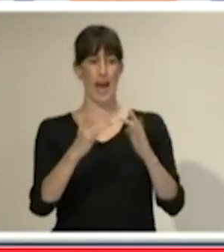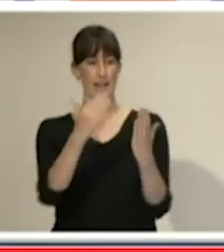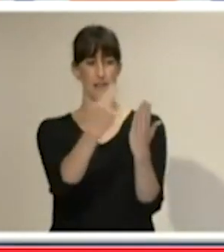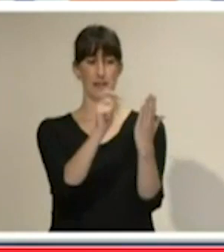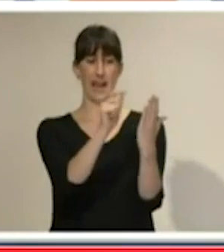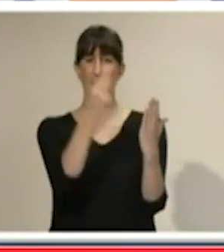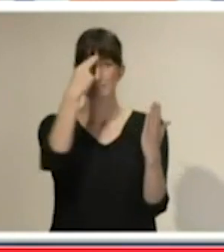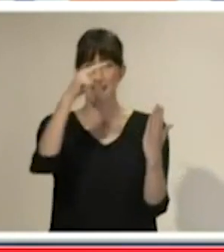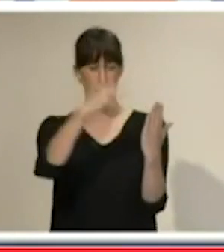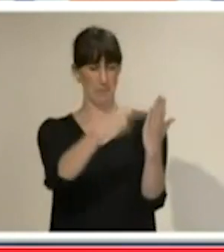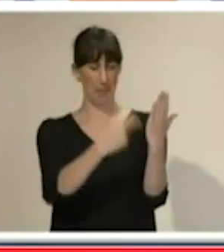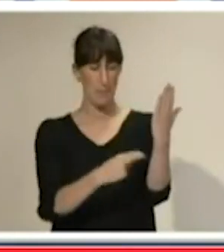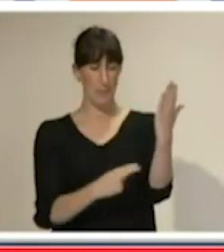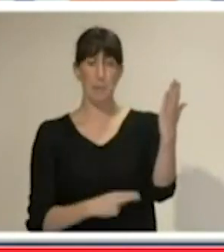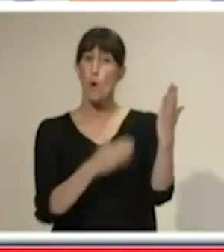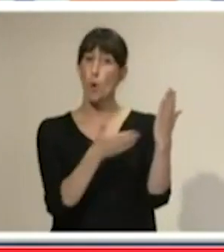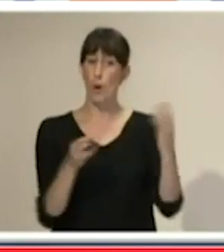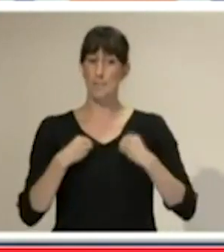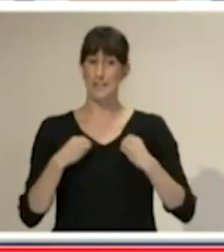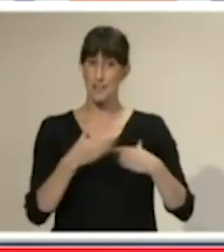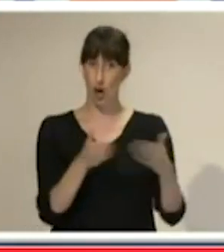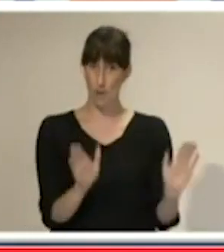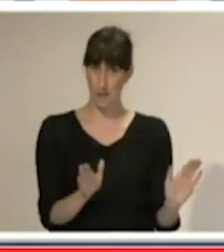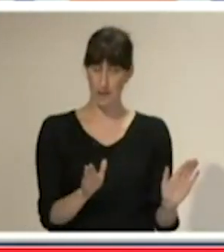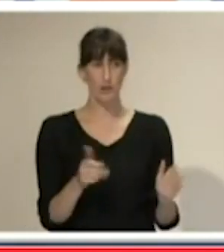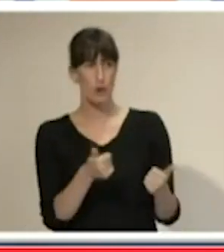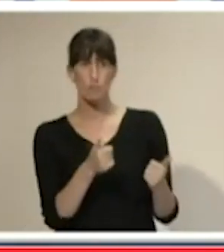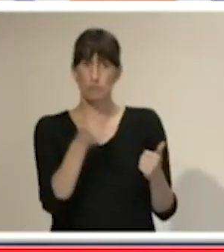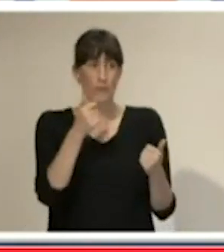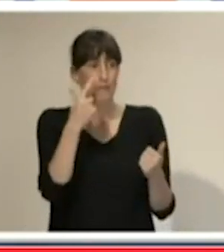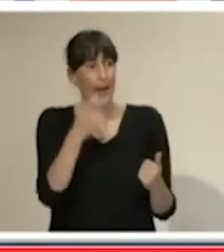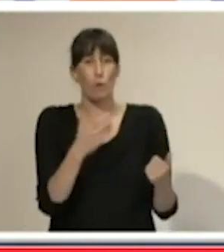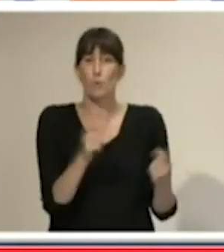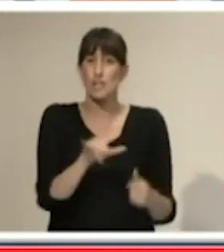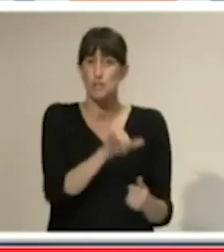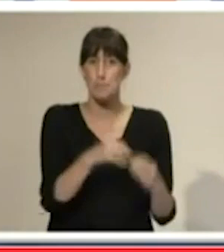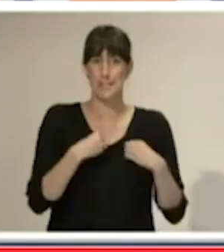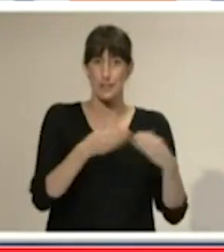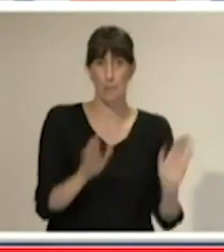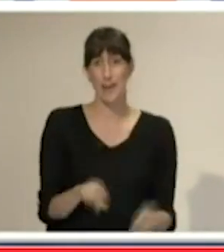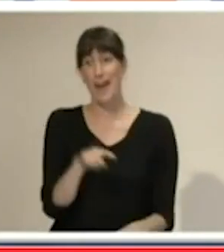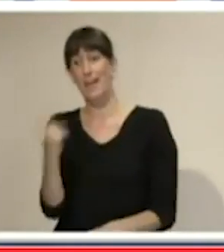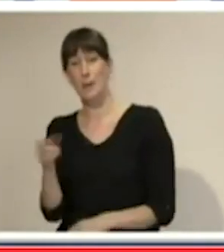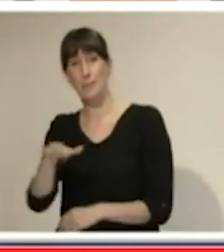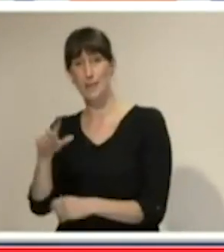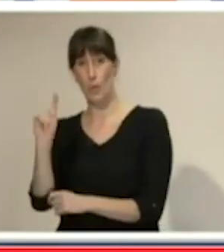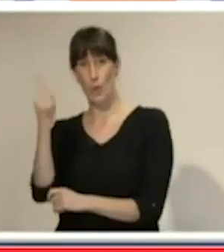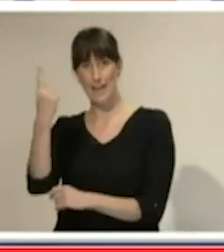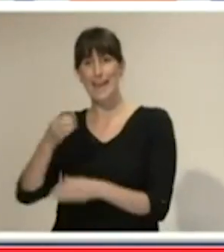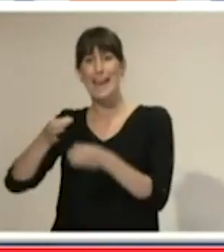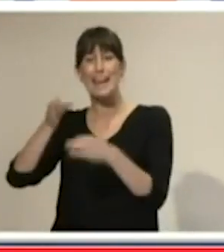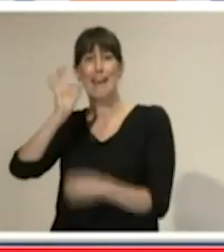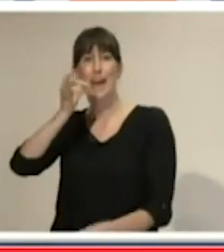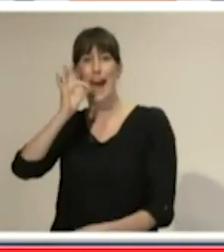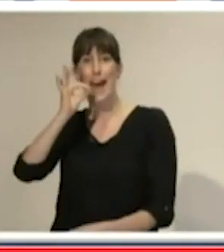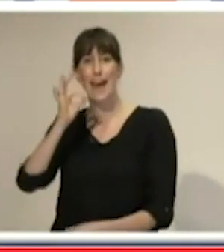of you will have seen coverage of the Auckland coffee shop extending a plank of wood from which to serve up their flat whites at an appropriate distance. I do want to